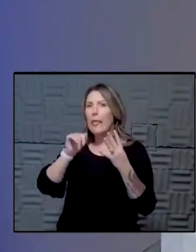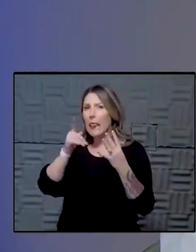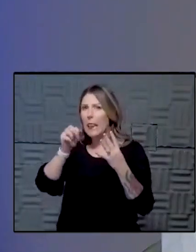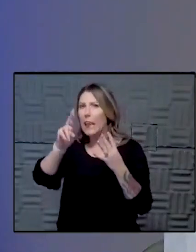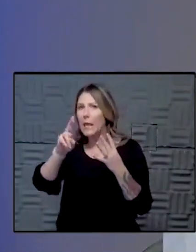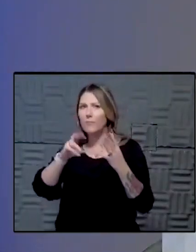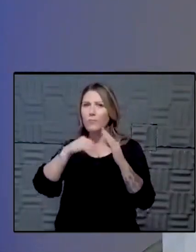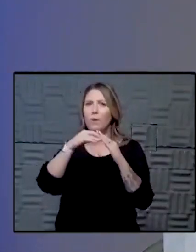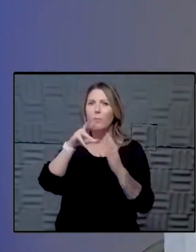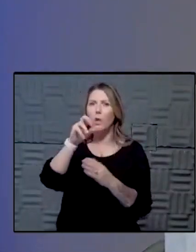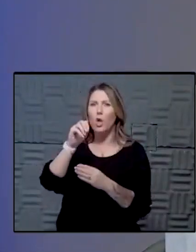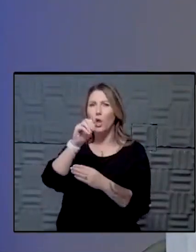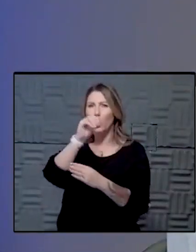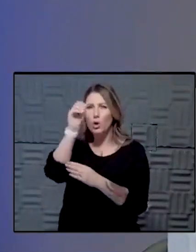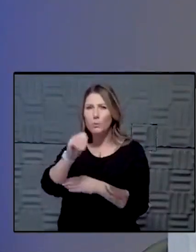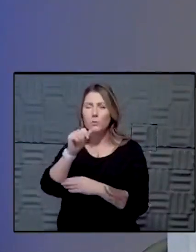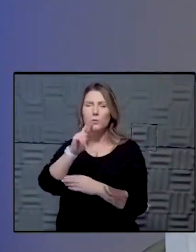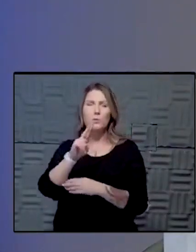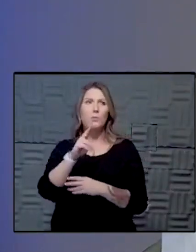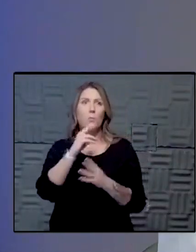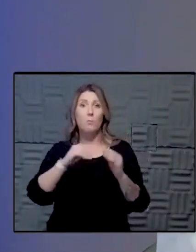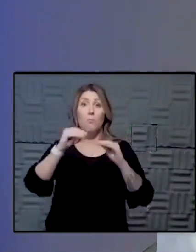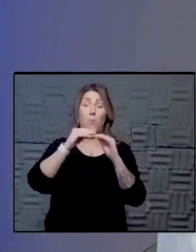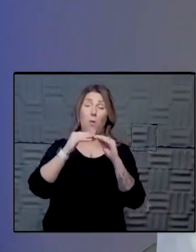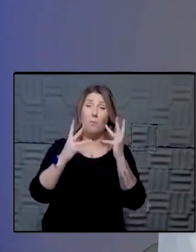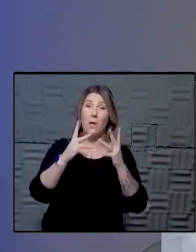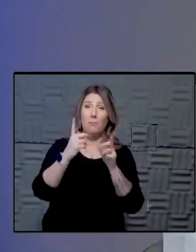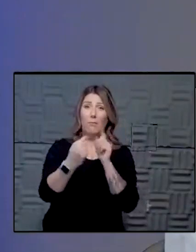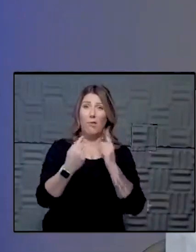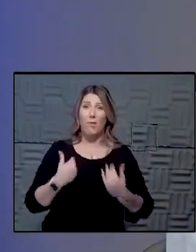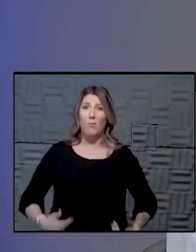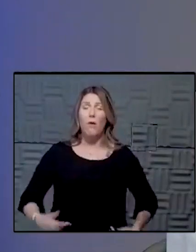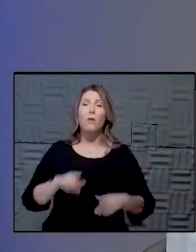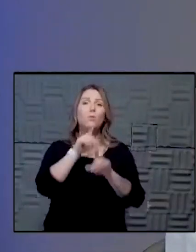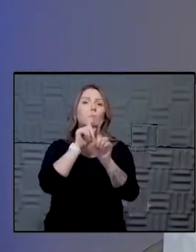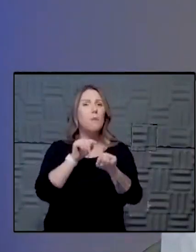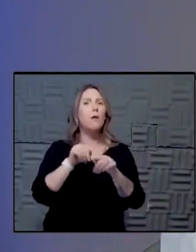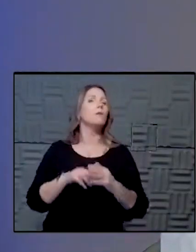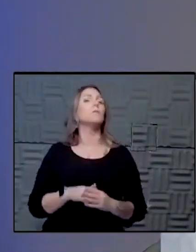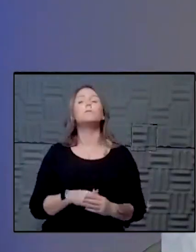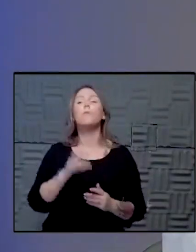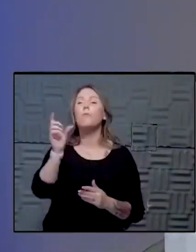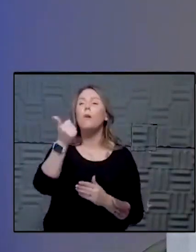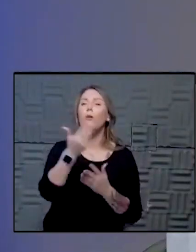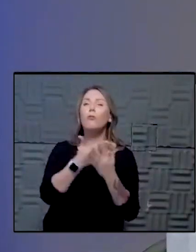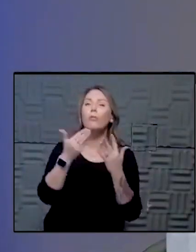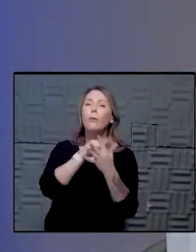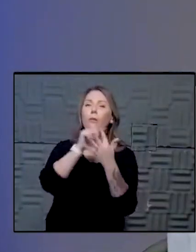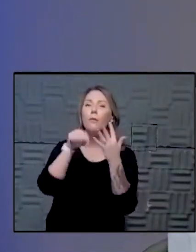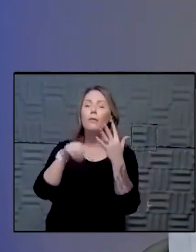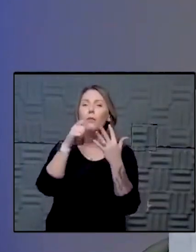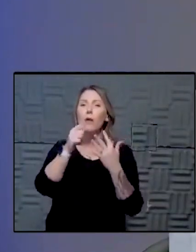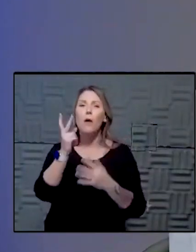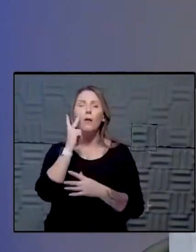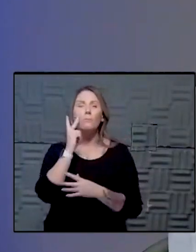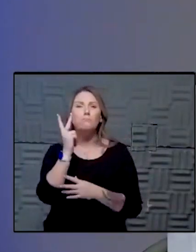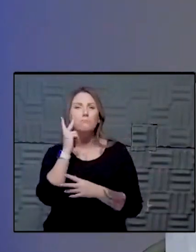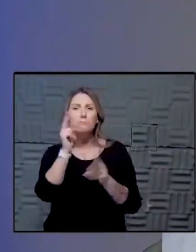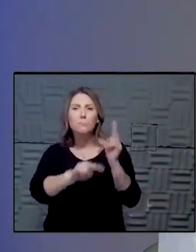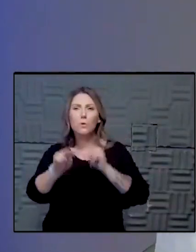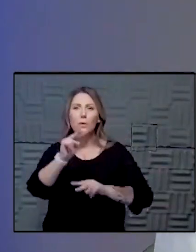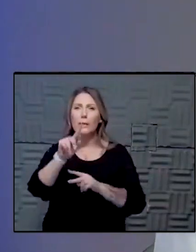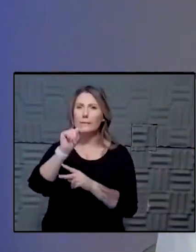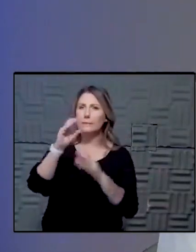may not mount that antibody response. There are other things as well. They aren't really looking at T-cell responses, which are very